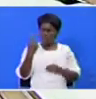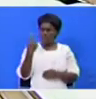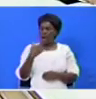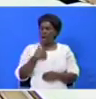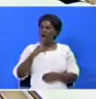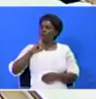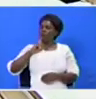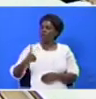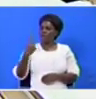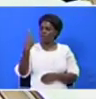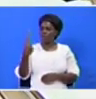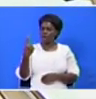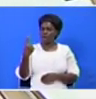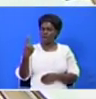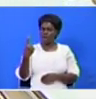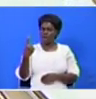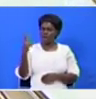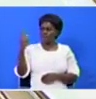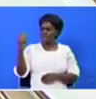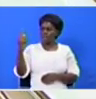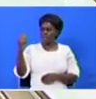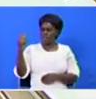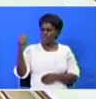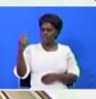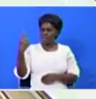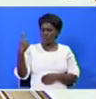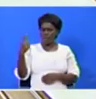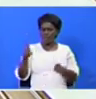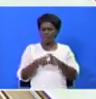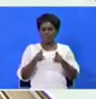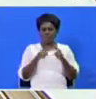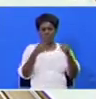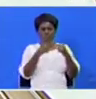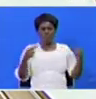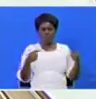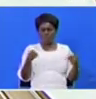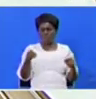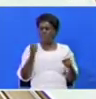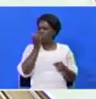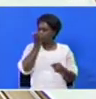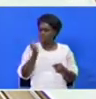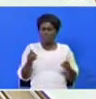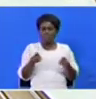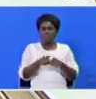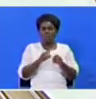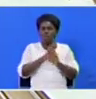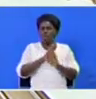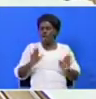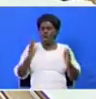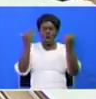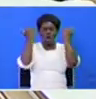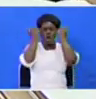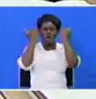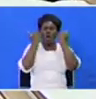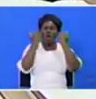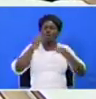order cancelling the Algurar tender. There's an appeal by Algurar which was dismissed. There is no court order